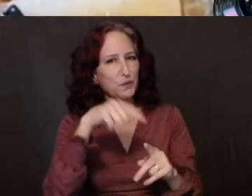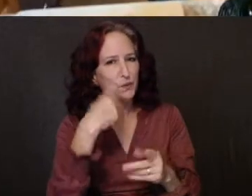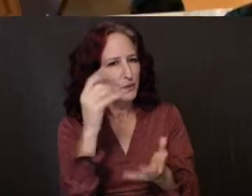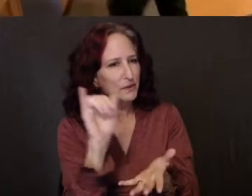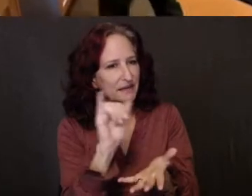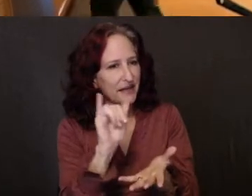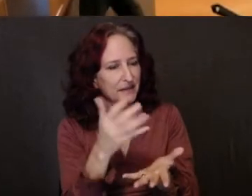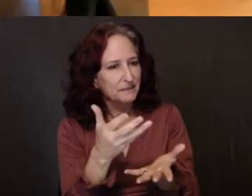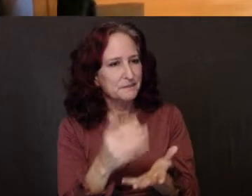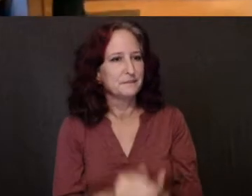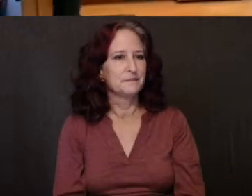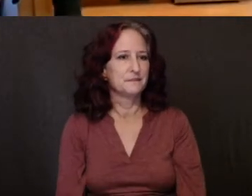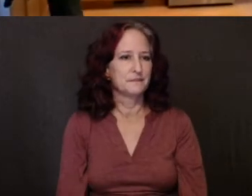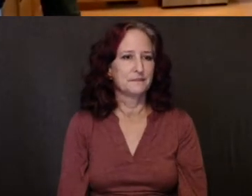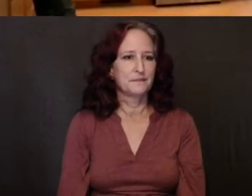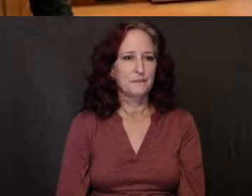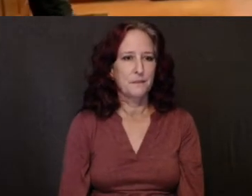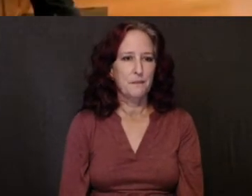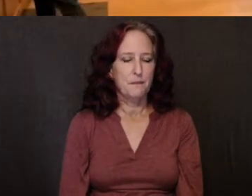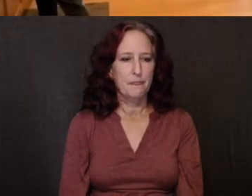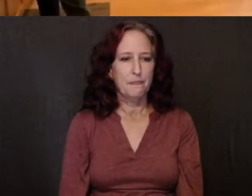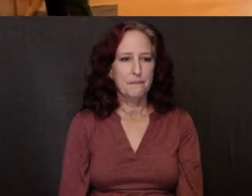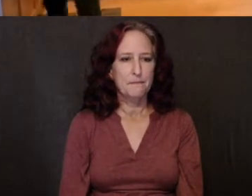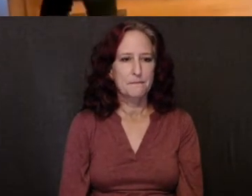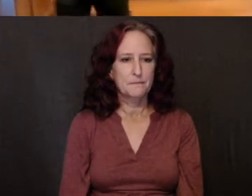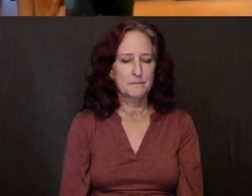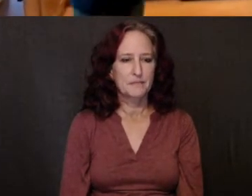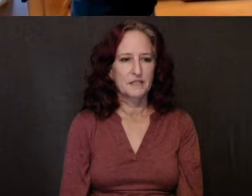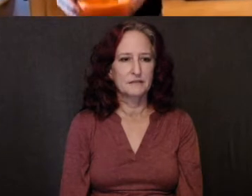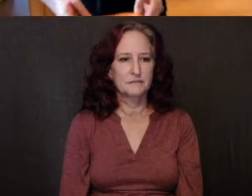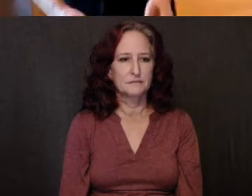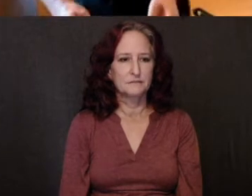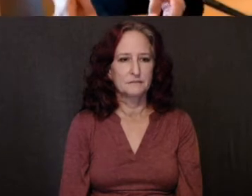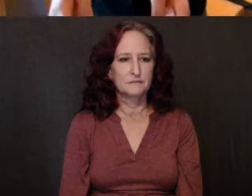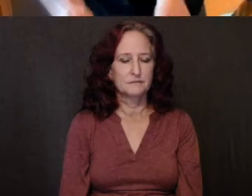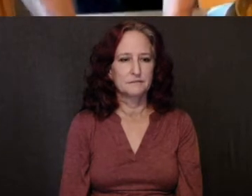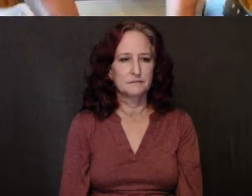plating. Yeah. Okay, just to show people what it looks like.